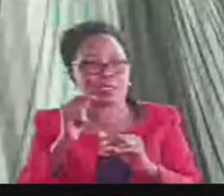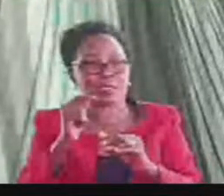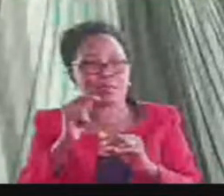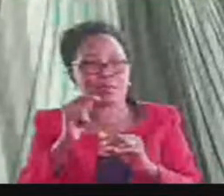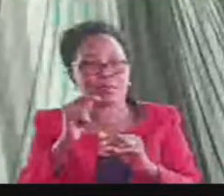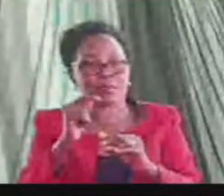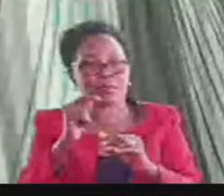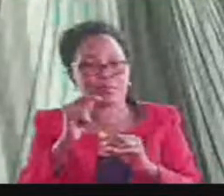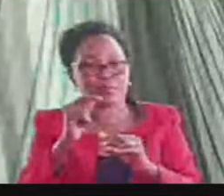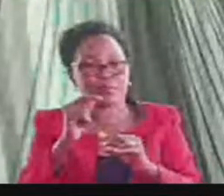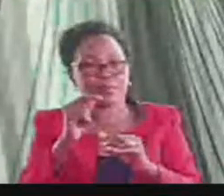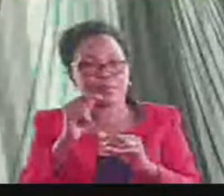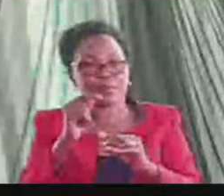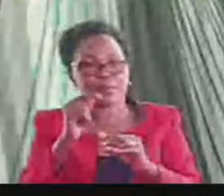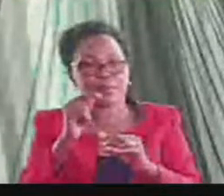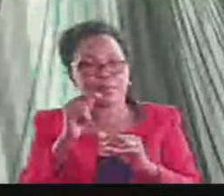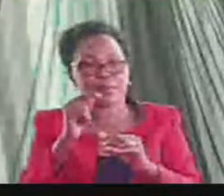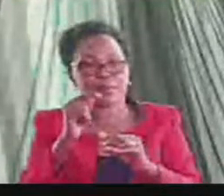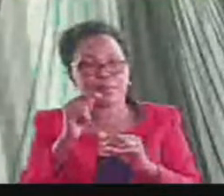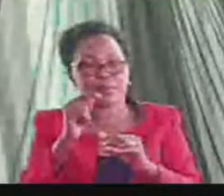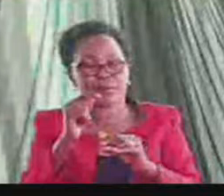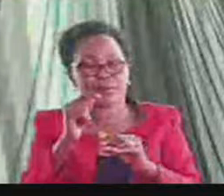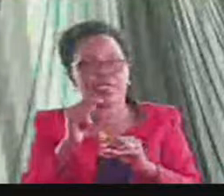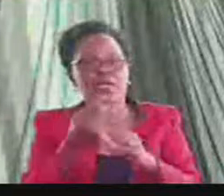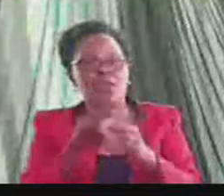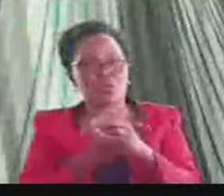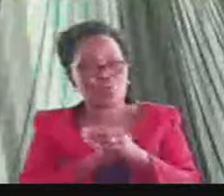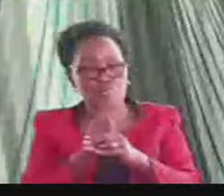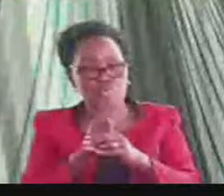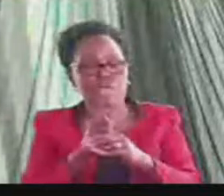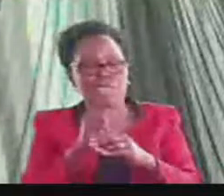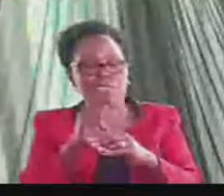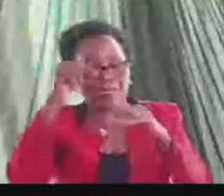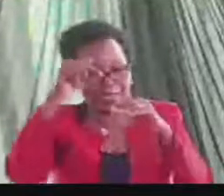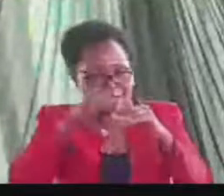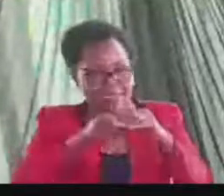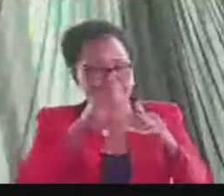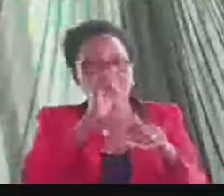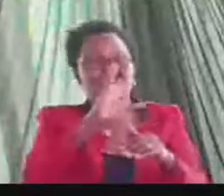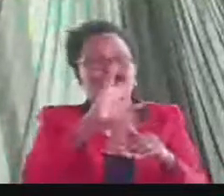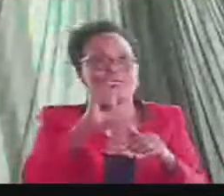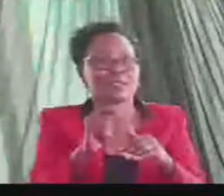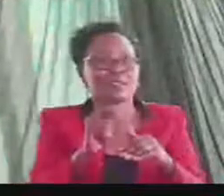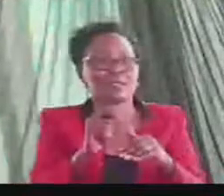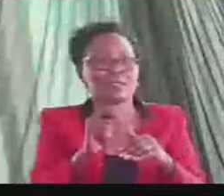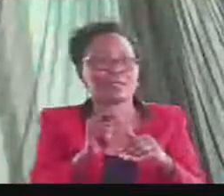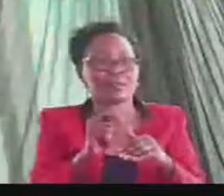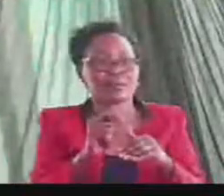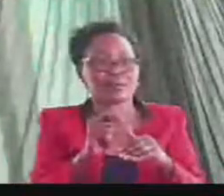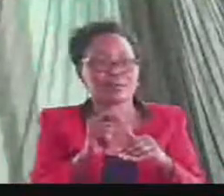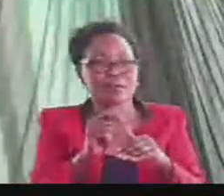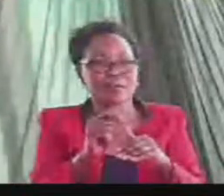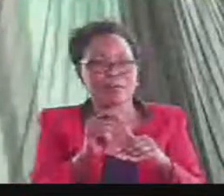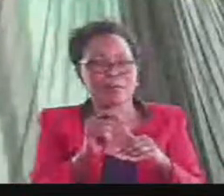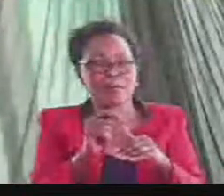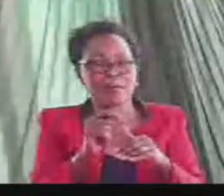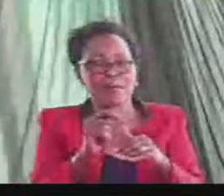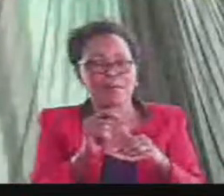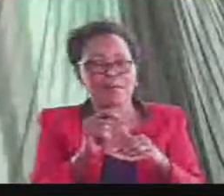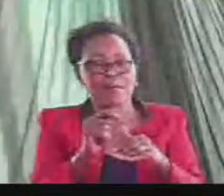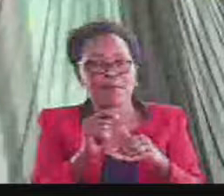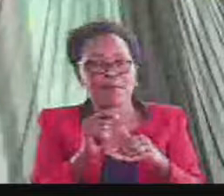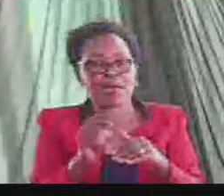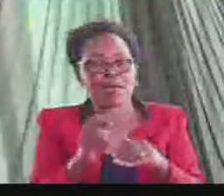enabler of justice, is used within the ICT. I would even rather put off